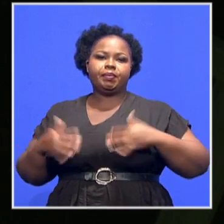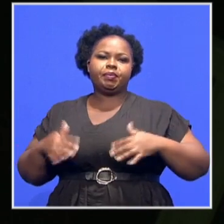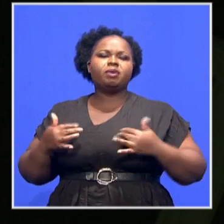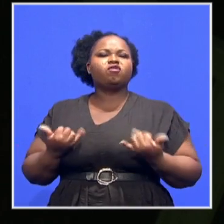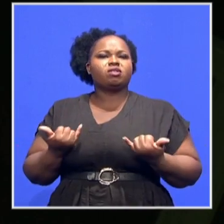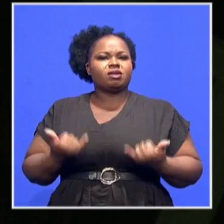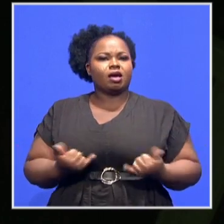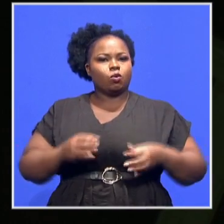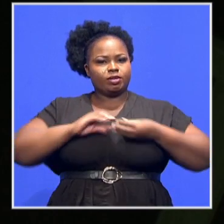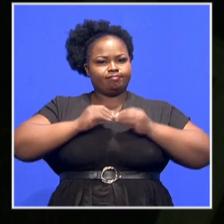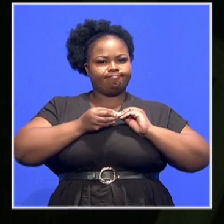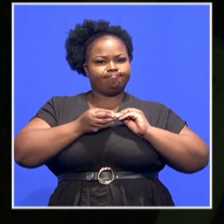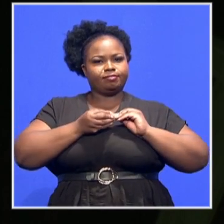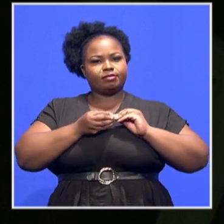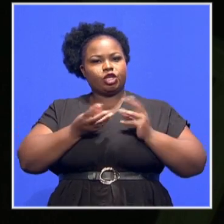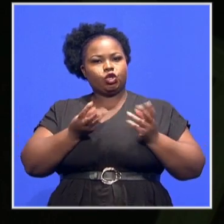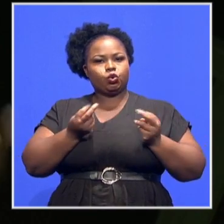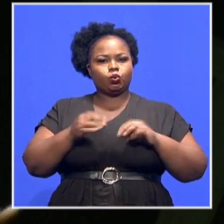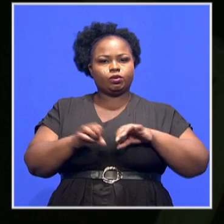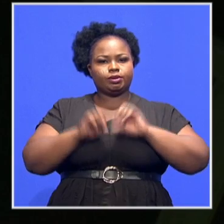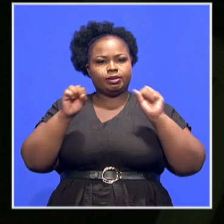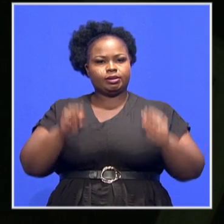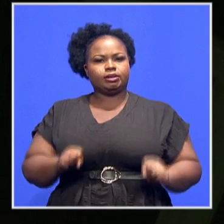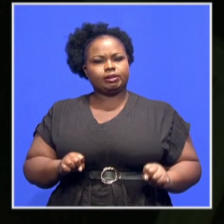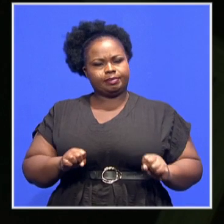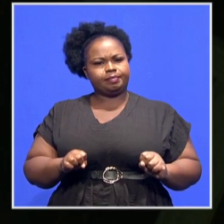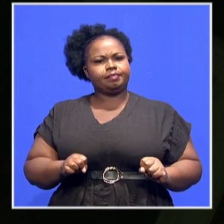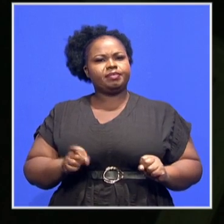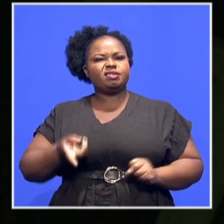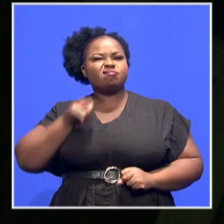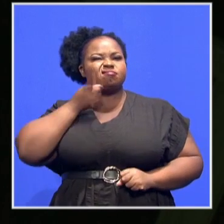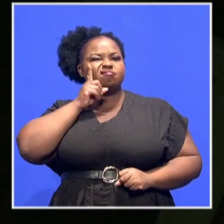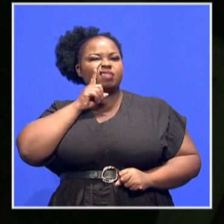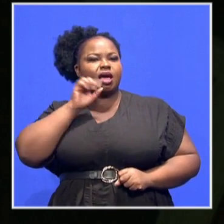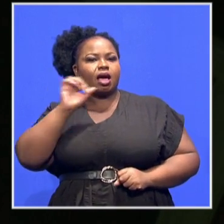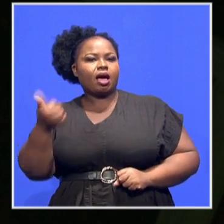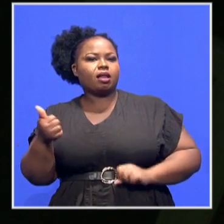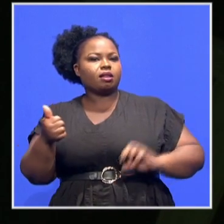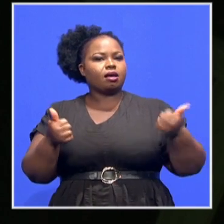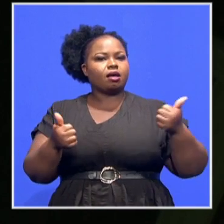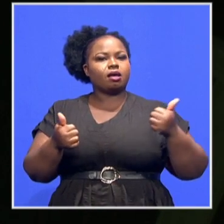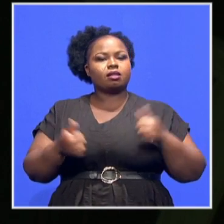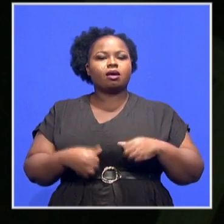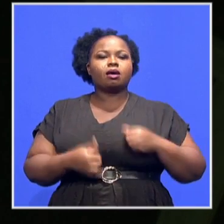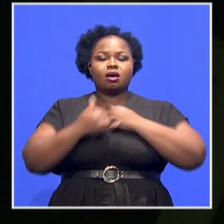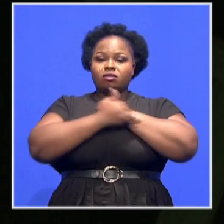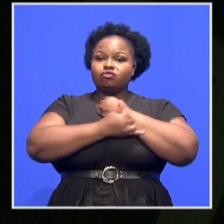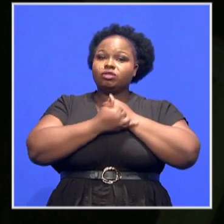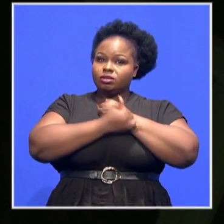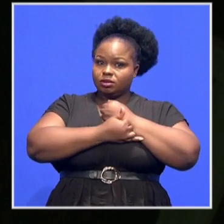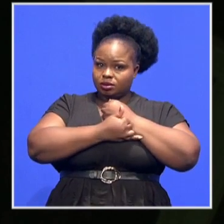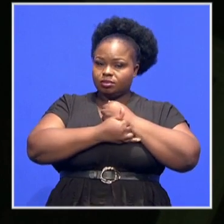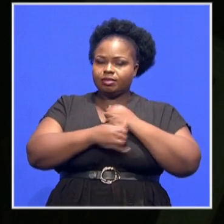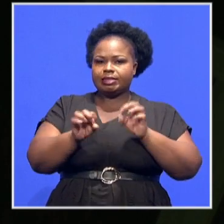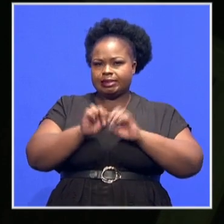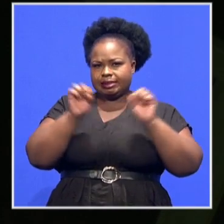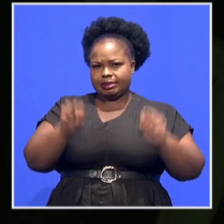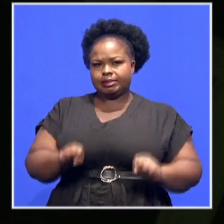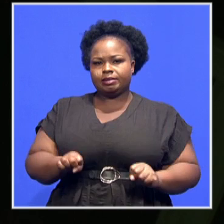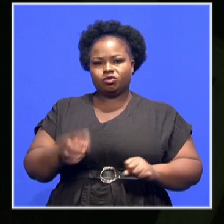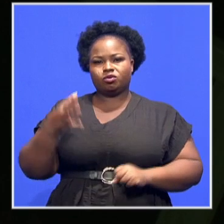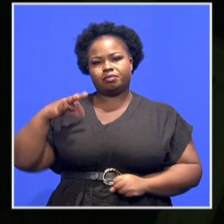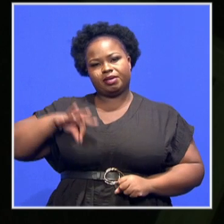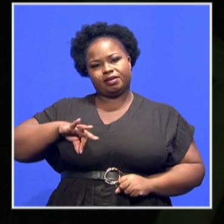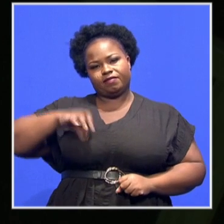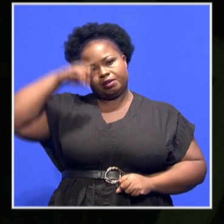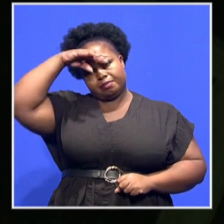modern system, a system that has been tested in other locales, and it's a system that is meant to benefit our